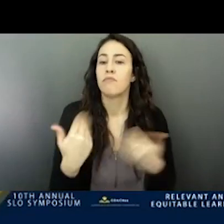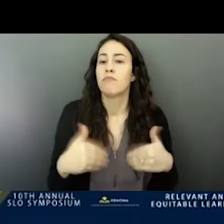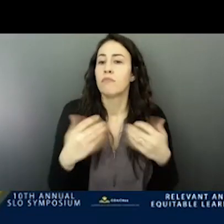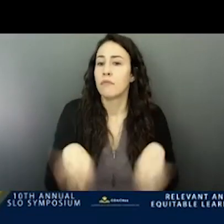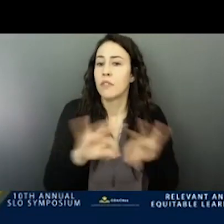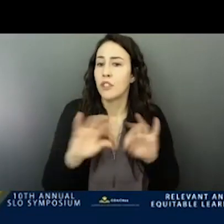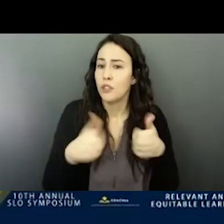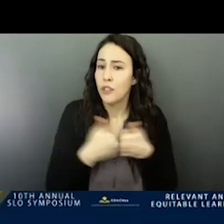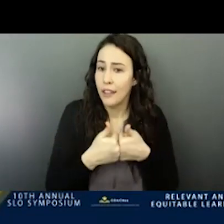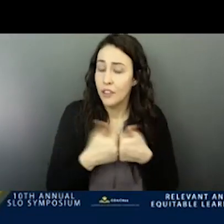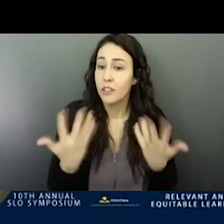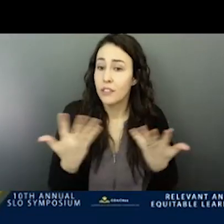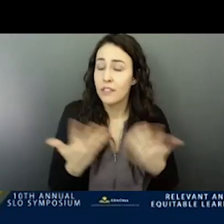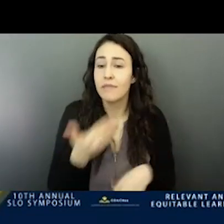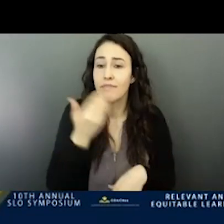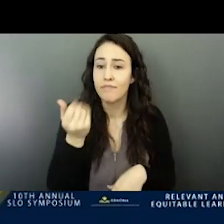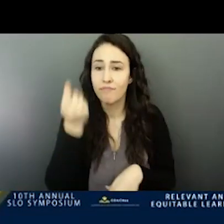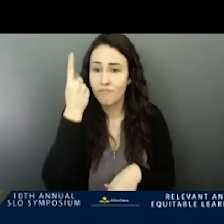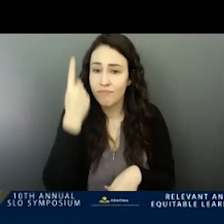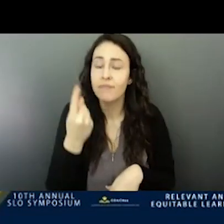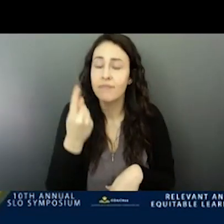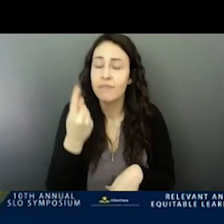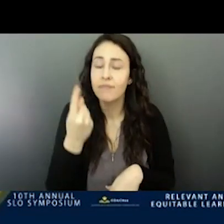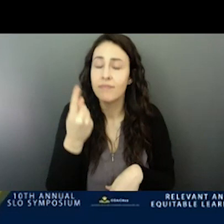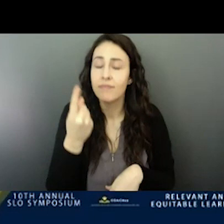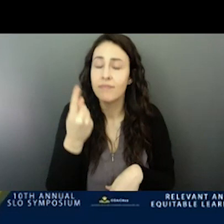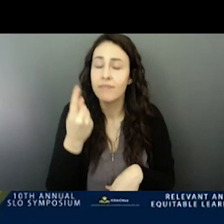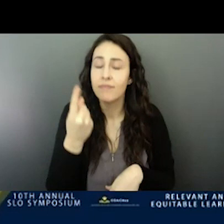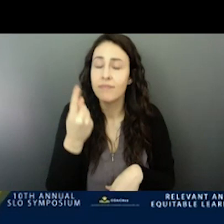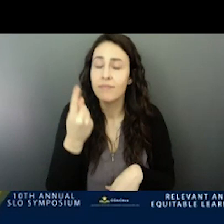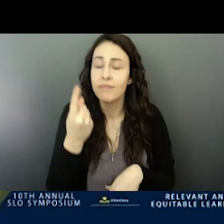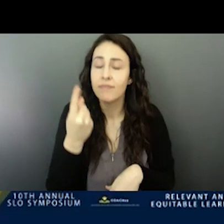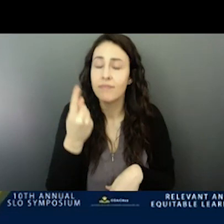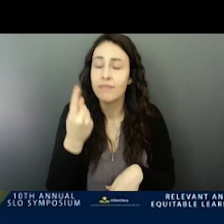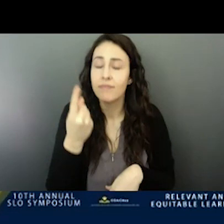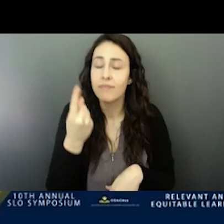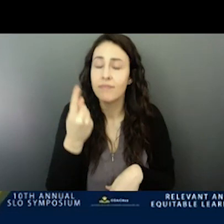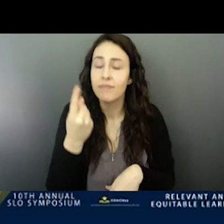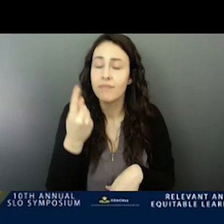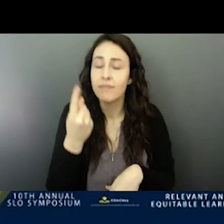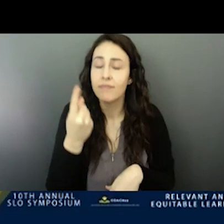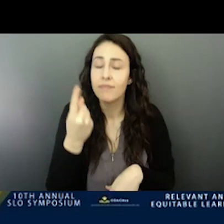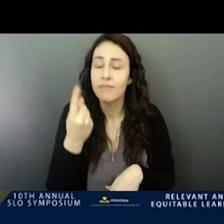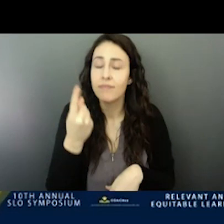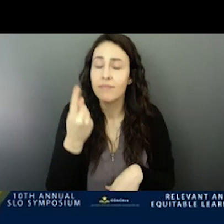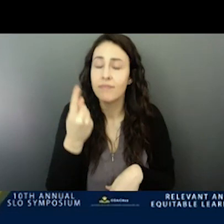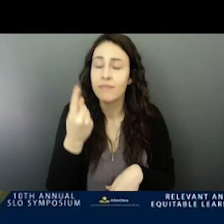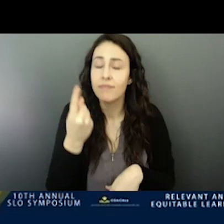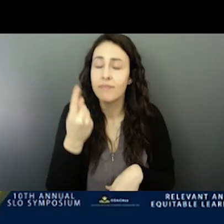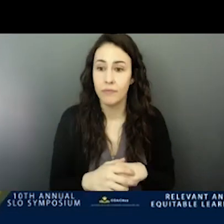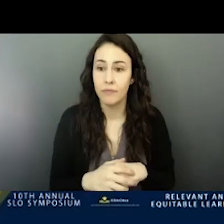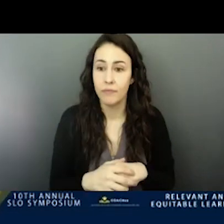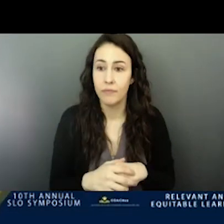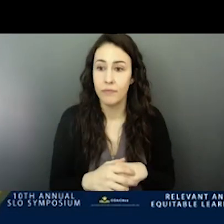better understanding of competency-based education, which requires a shift in the way we think about teaching and